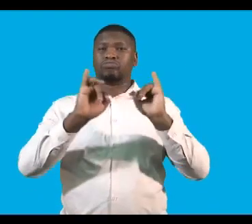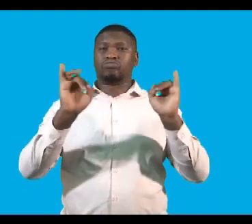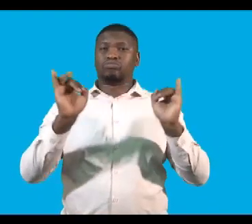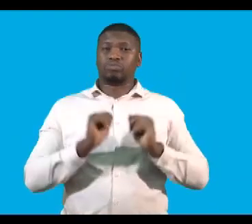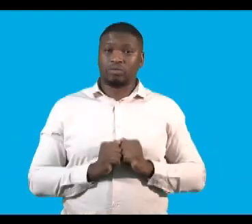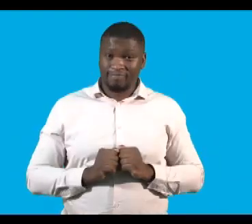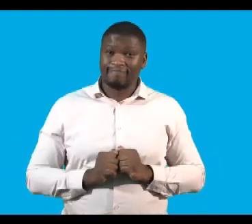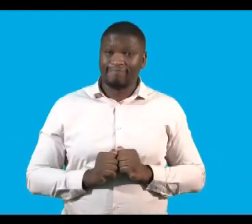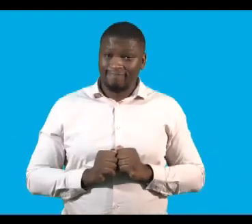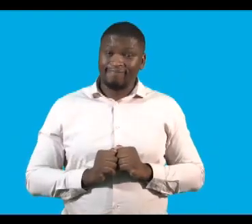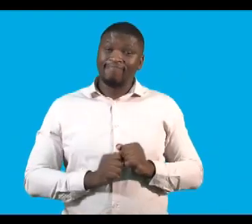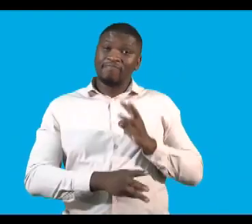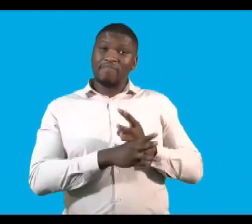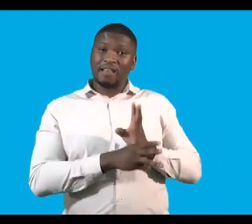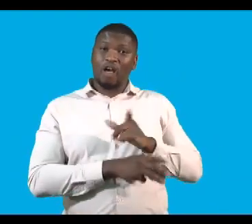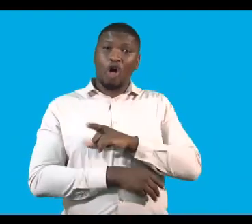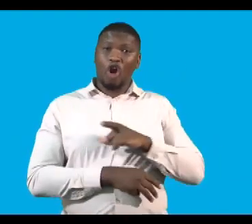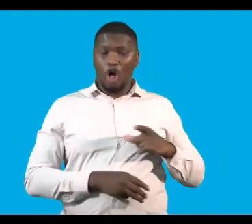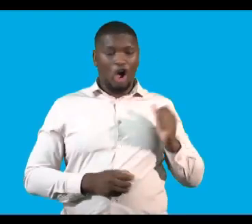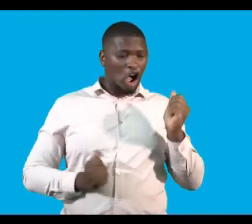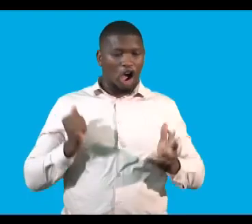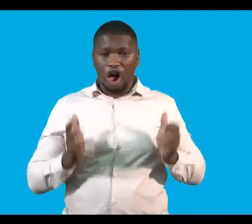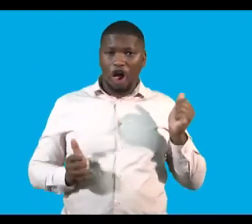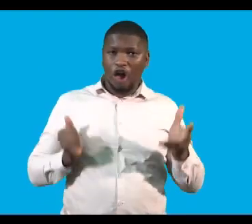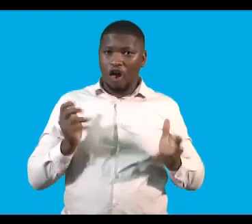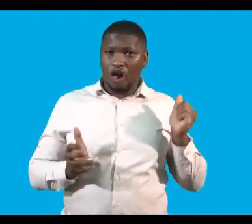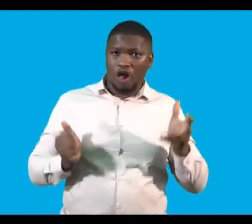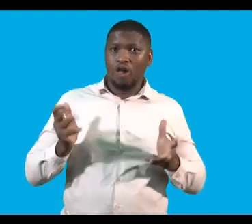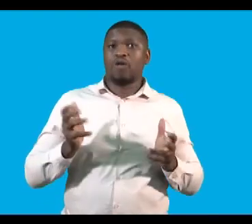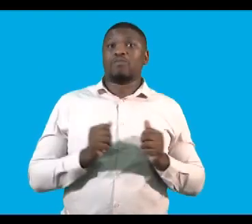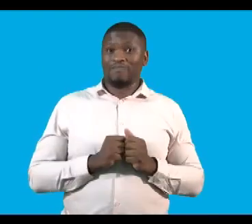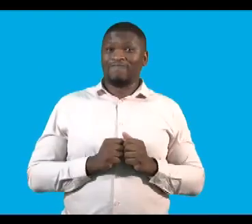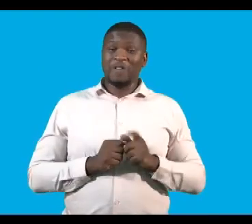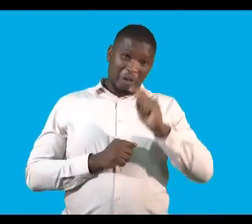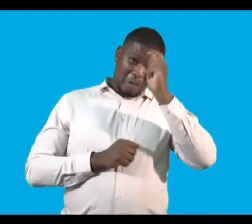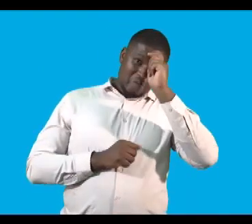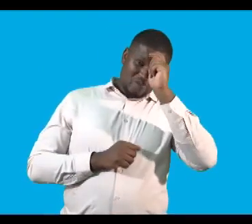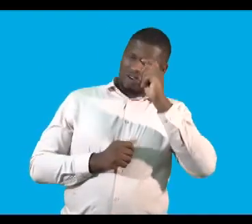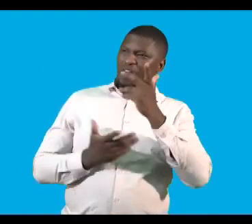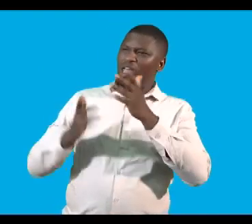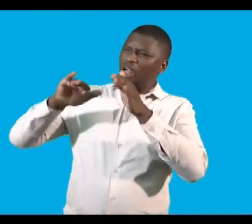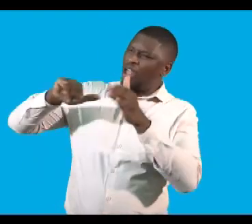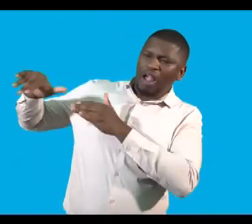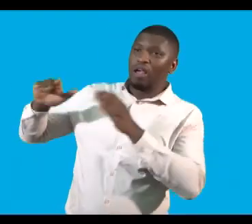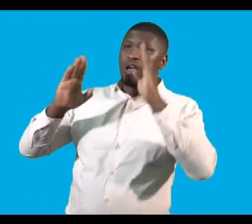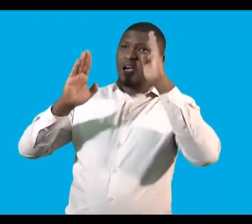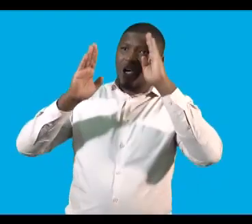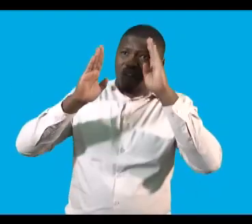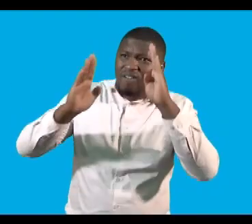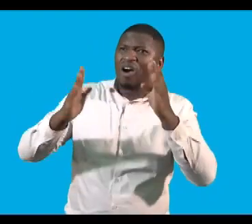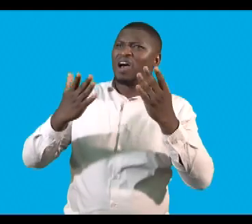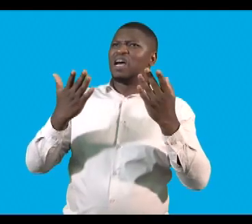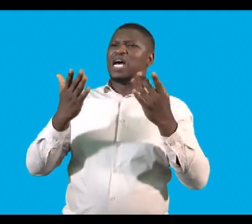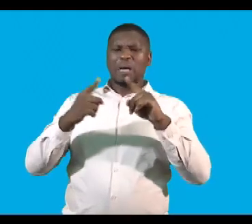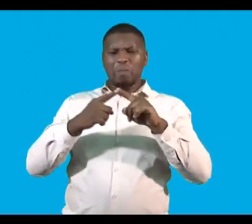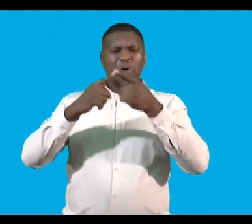explanation in frame 1 and 2. Jeremy downplays the issue by focusing on his mediocre